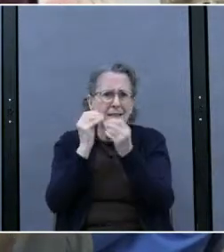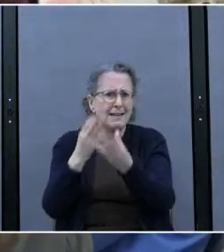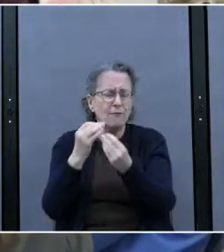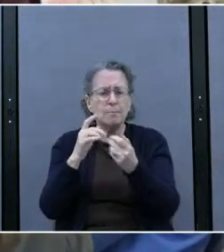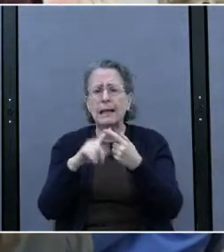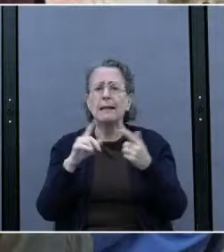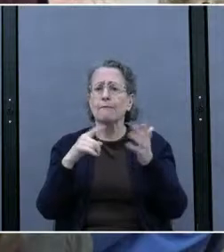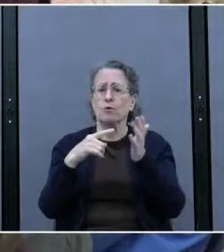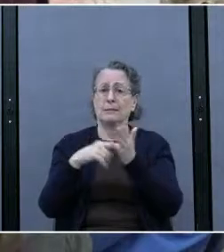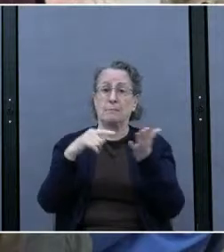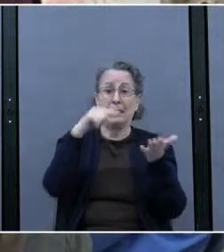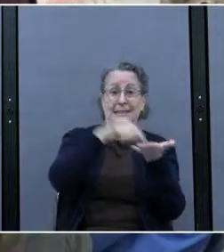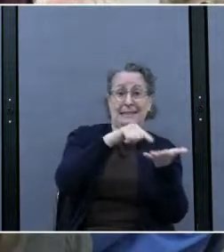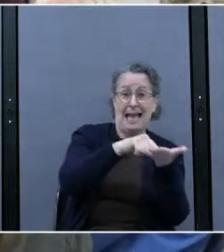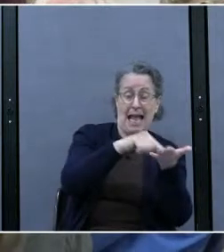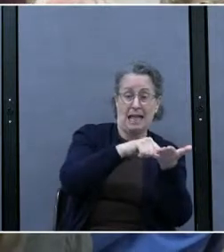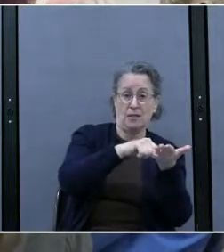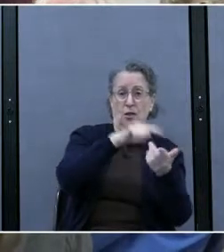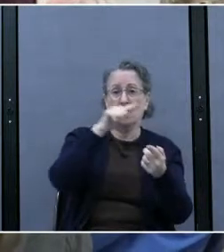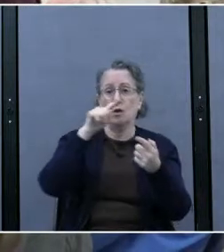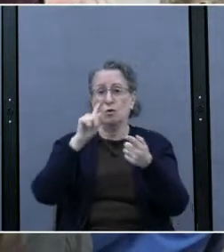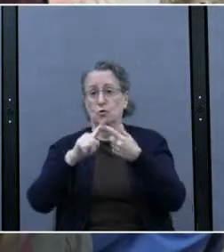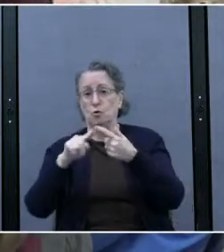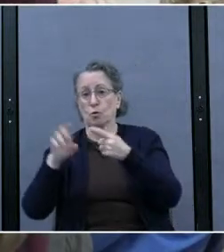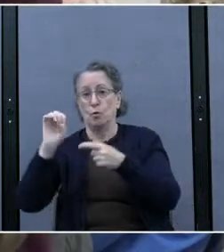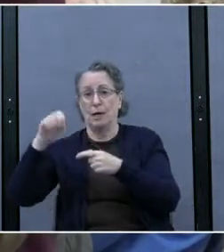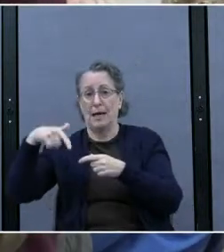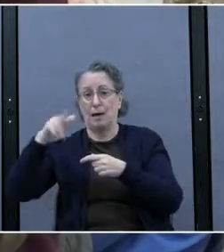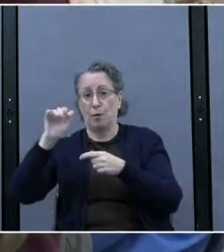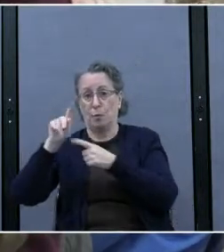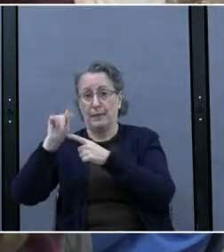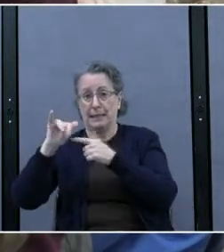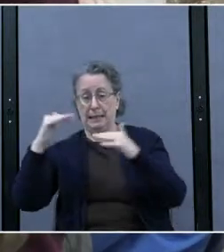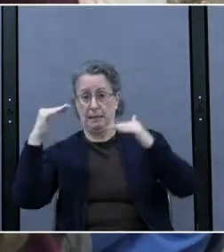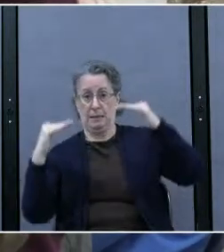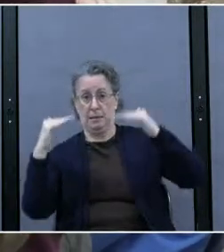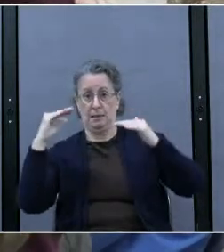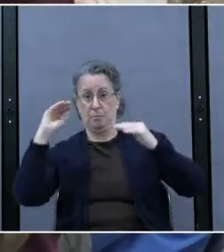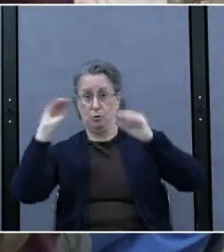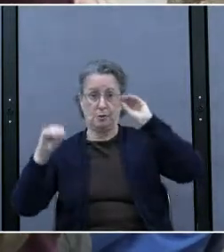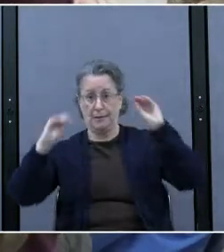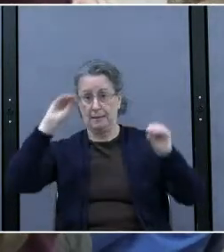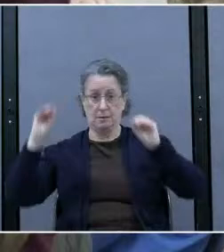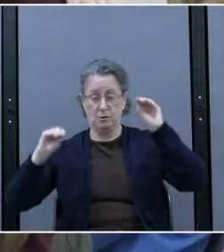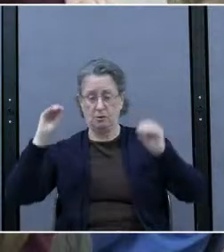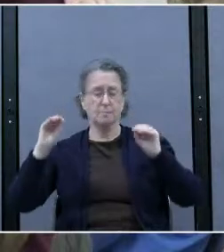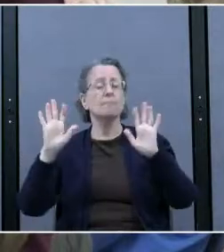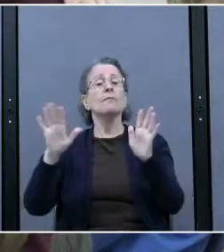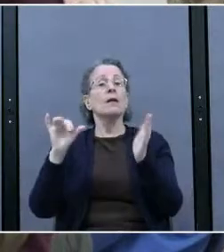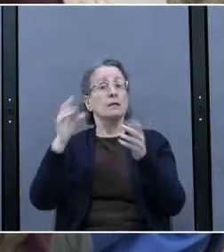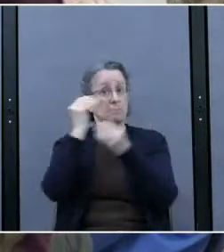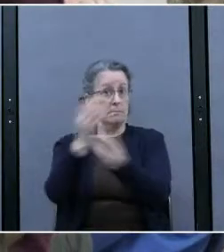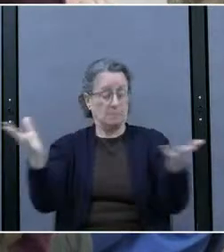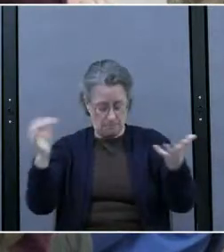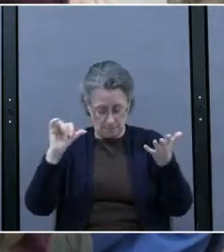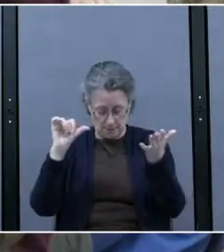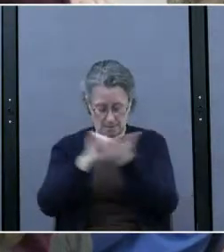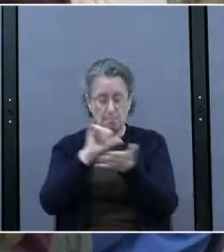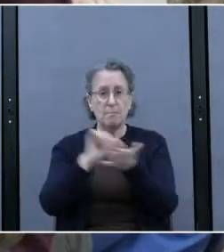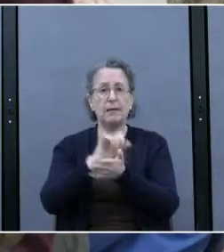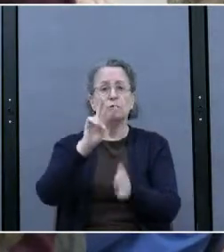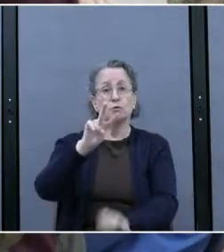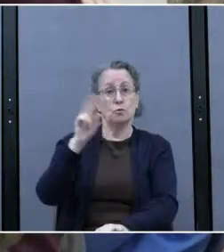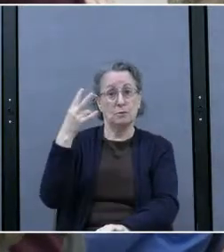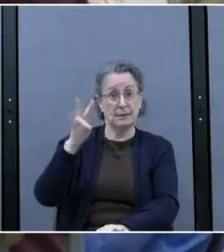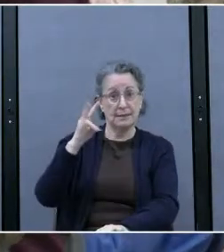debt-to-equity ratios and stuff. You got to know a lot about it. On page 217 and